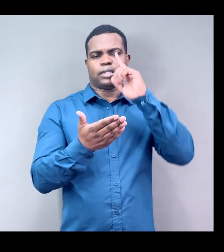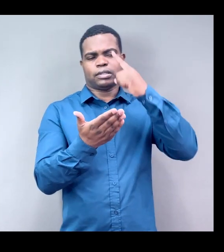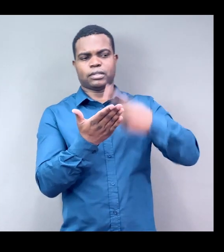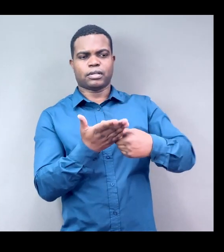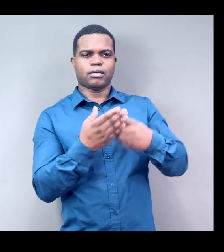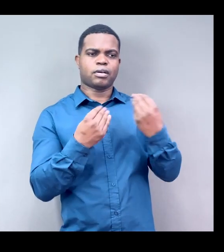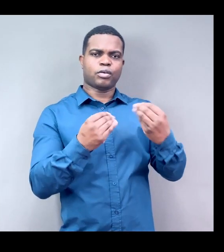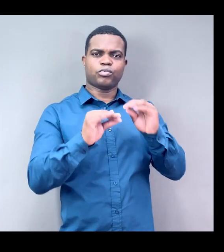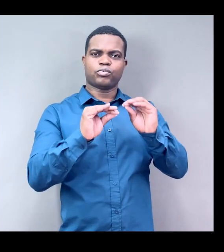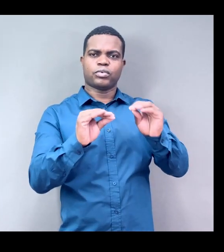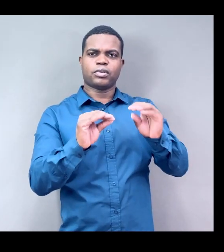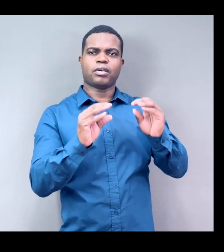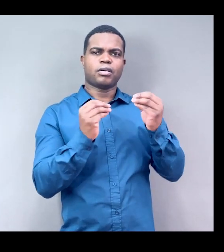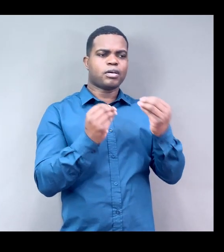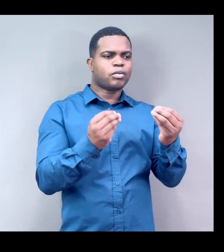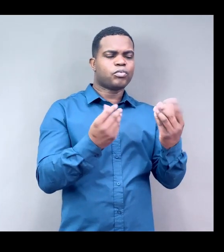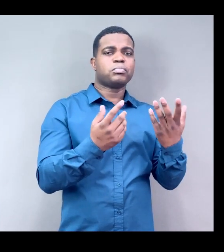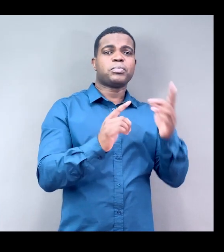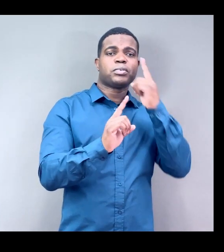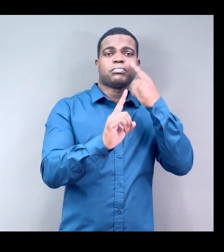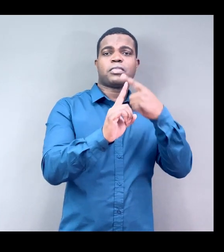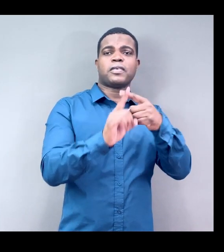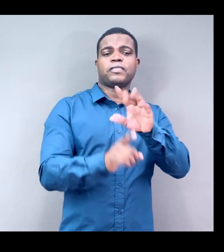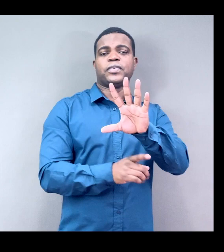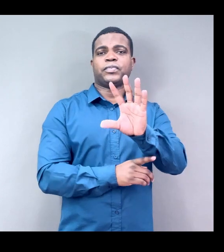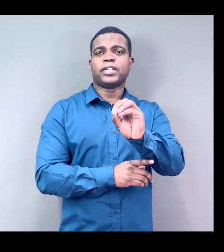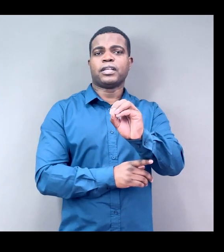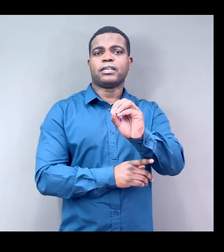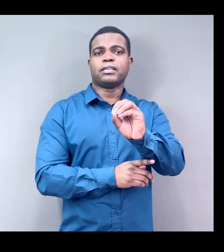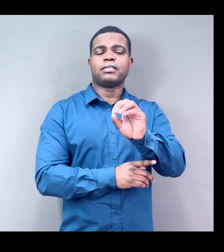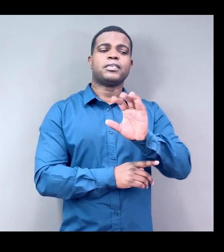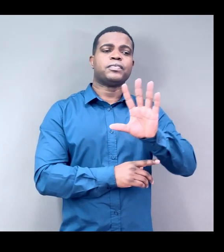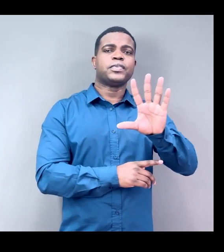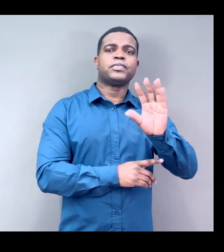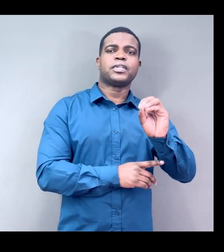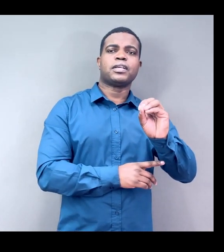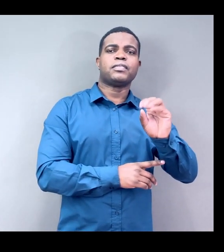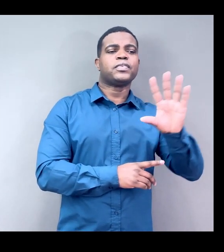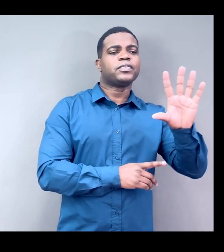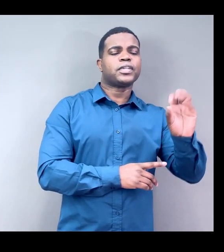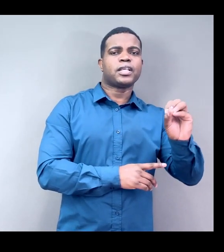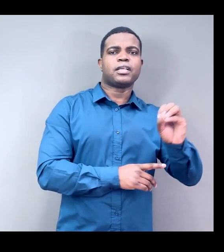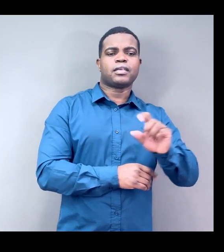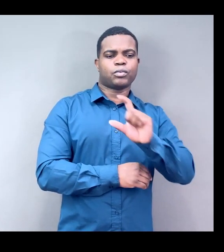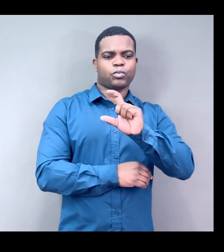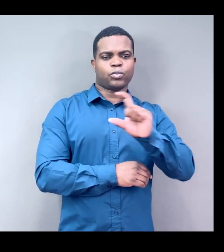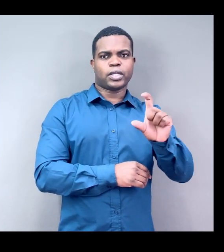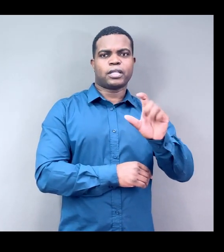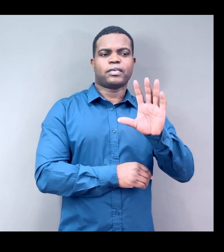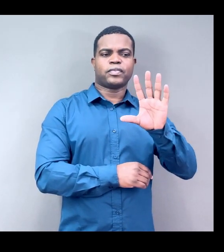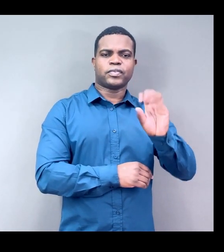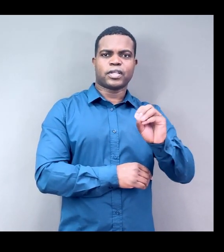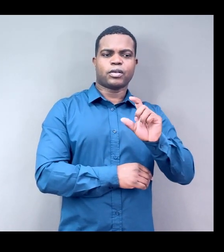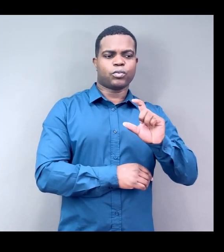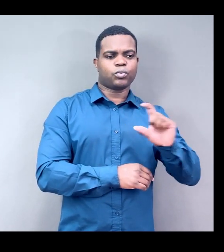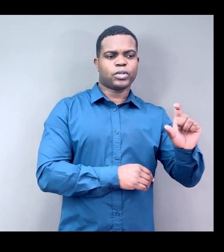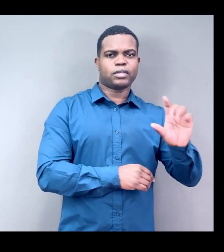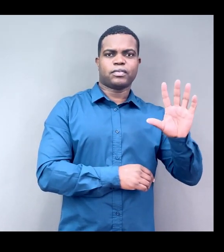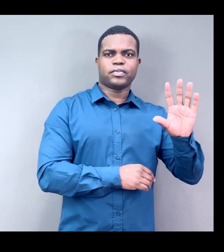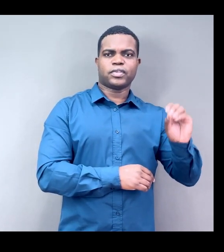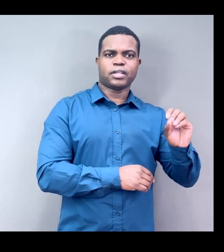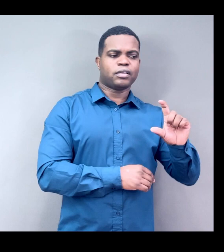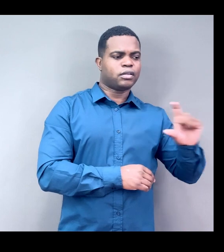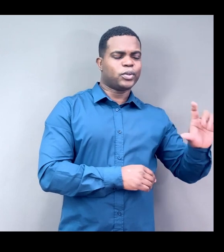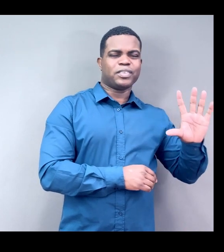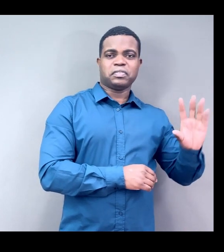you can decide to maybe target 50 young EU